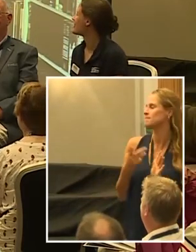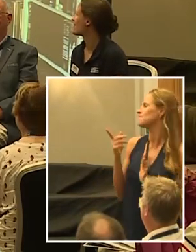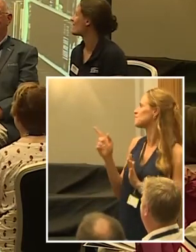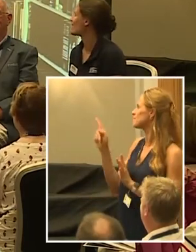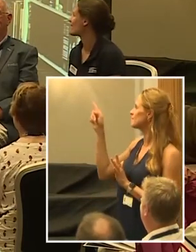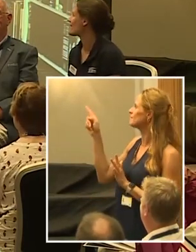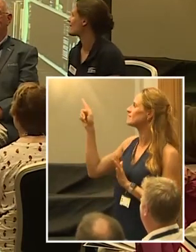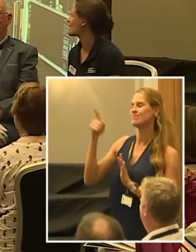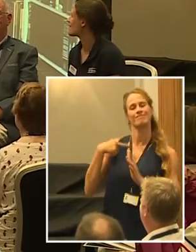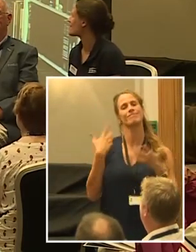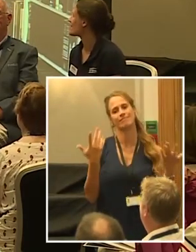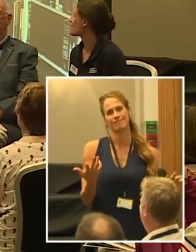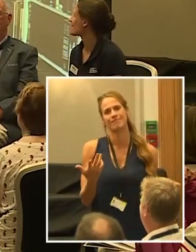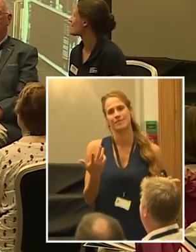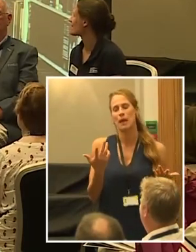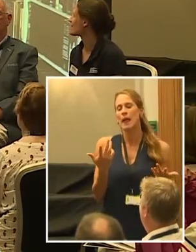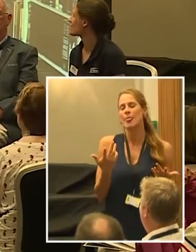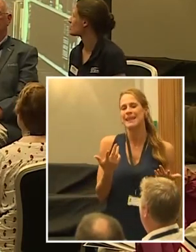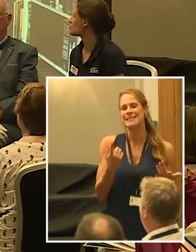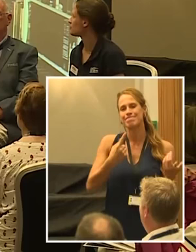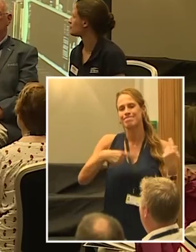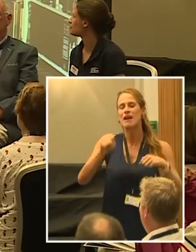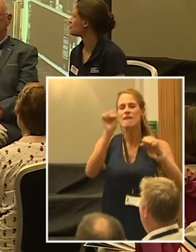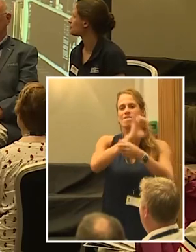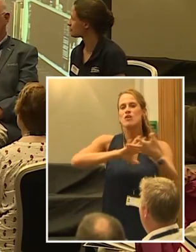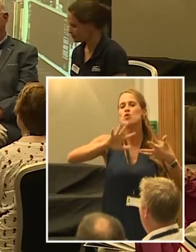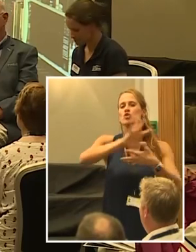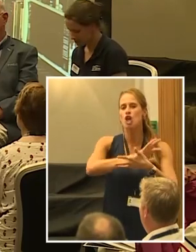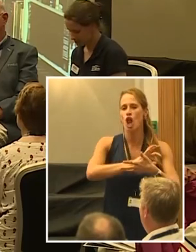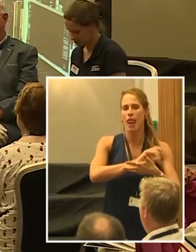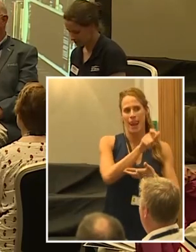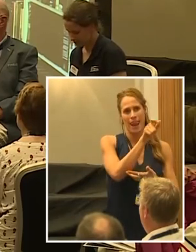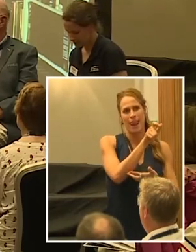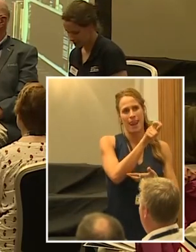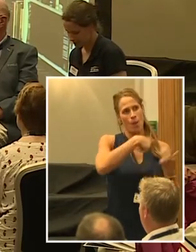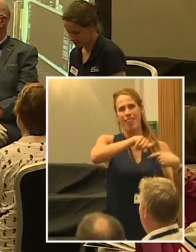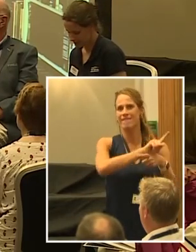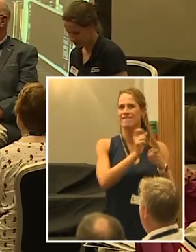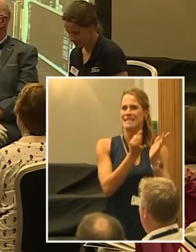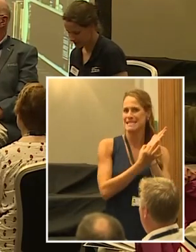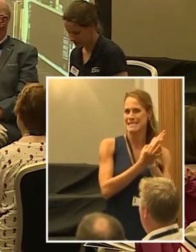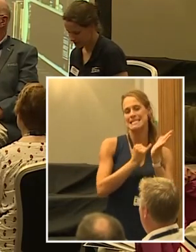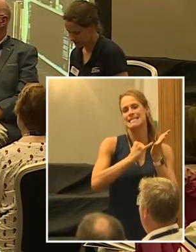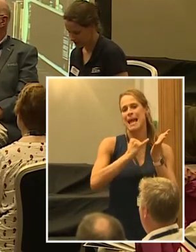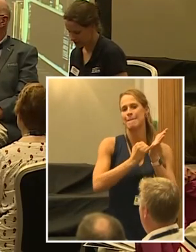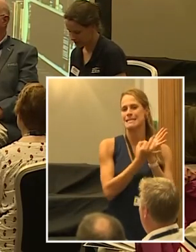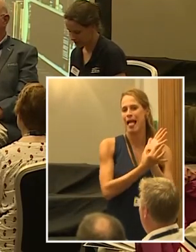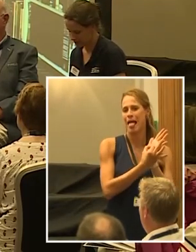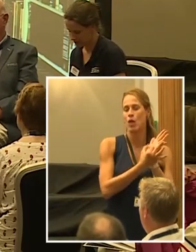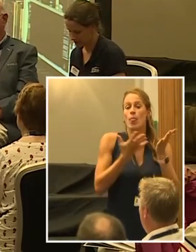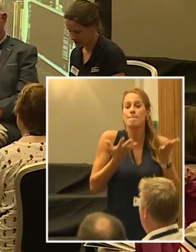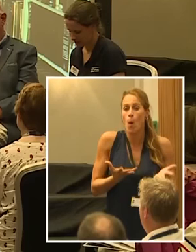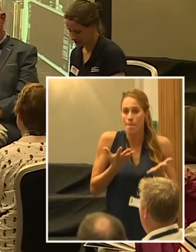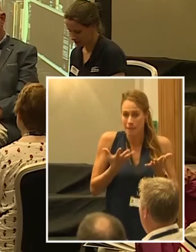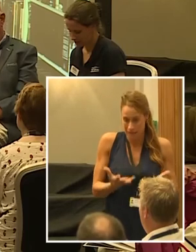Basically, there is a bit of a misconception with stem cells in that current treatment regimes